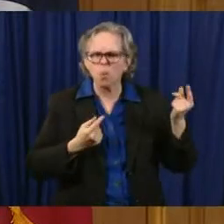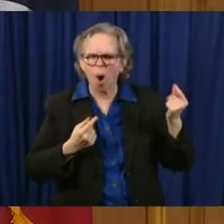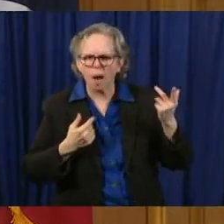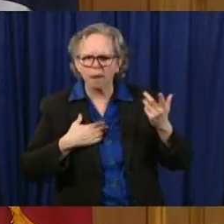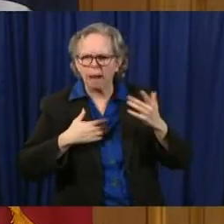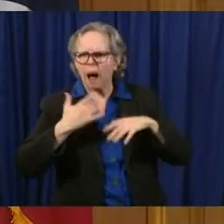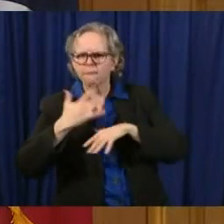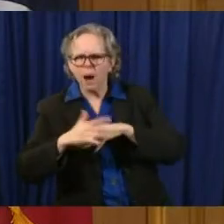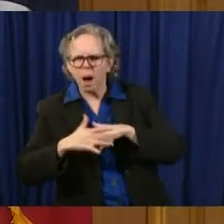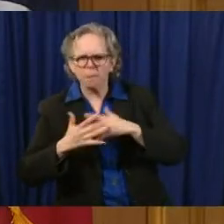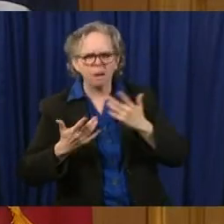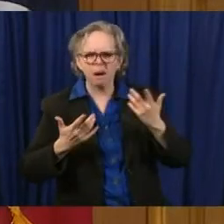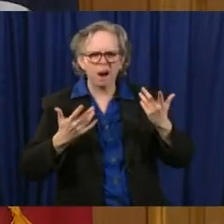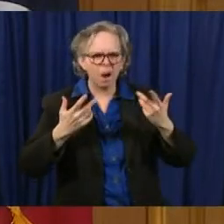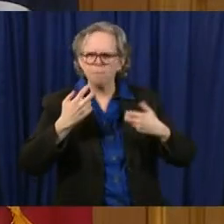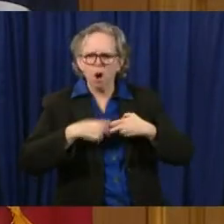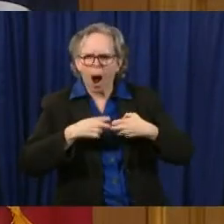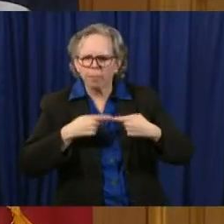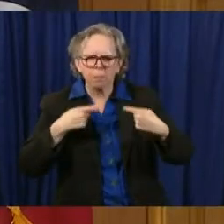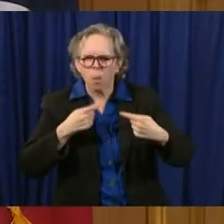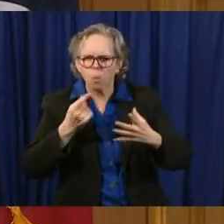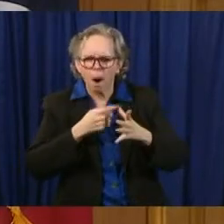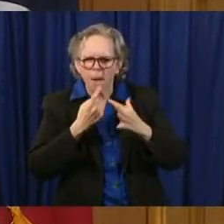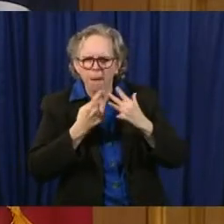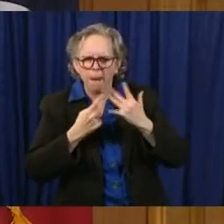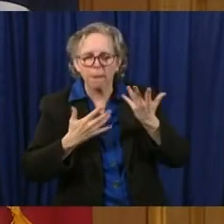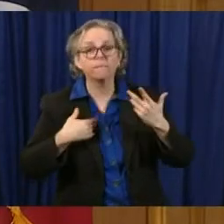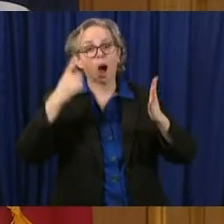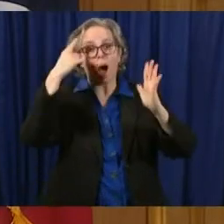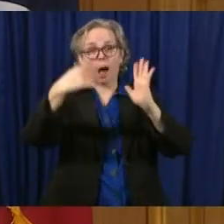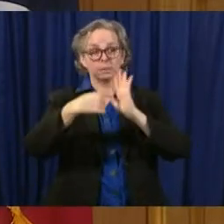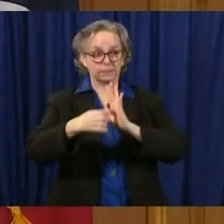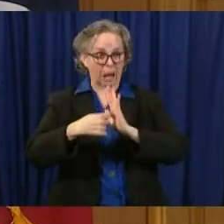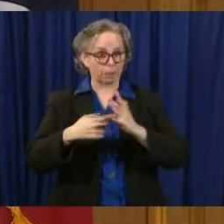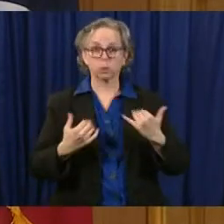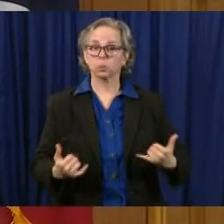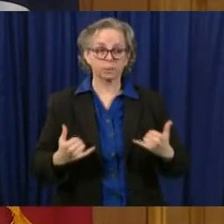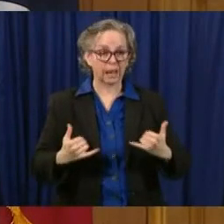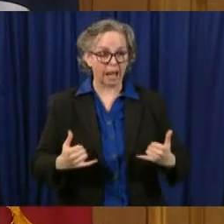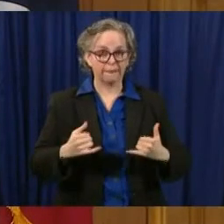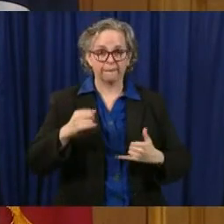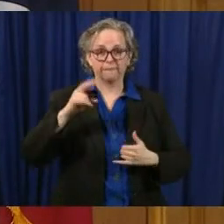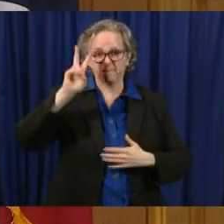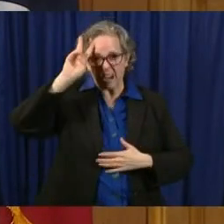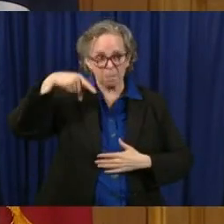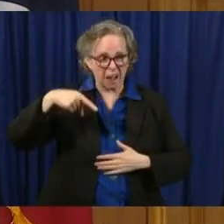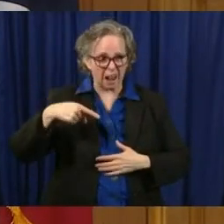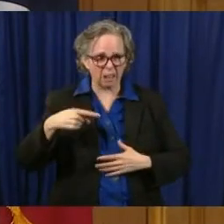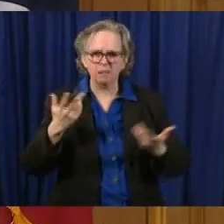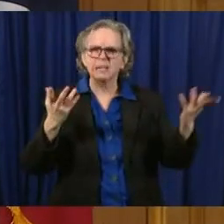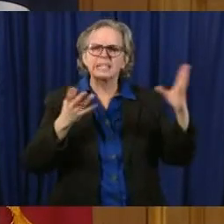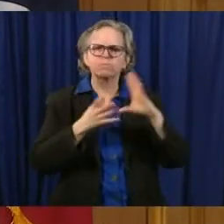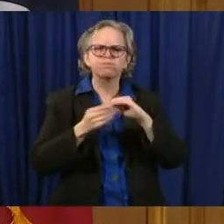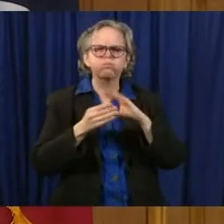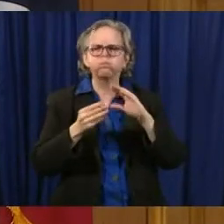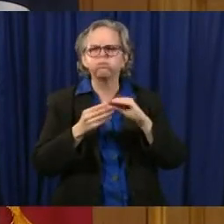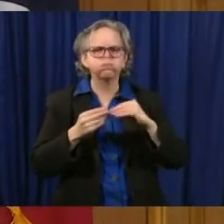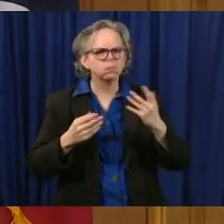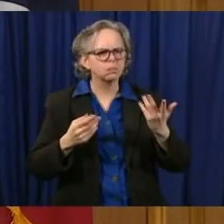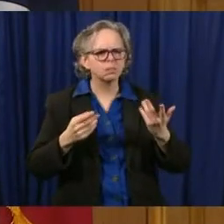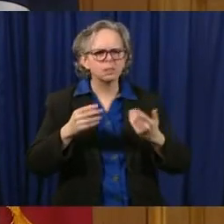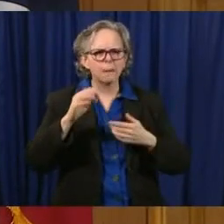problems. You know, one of the things that the vice president today, for example, was talking about was Battelle